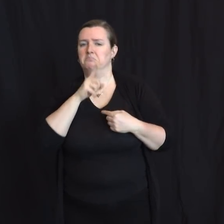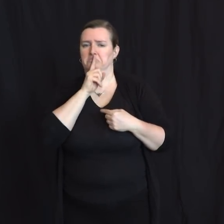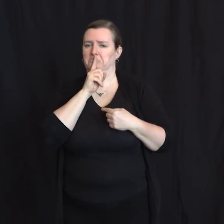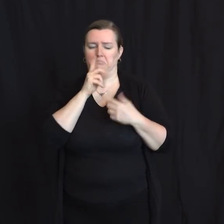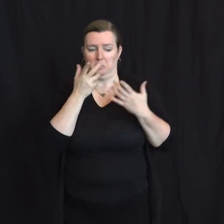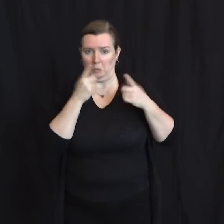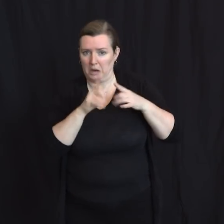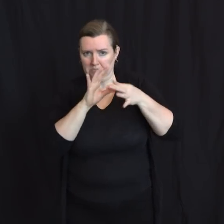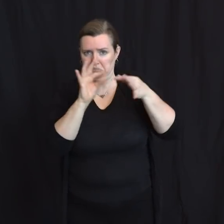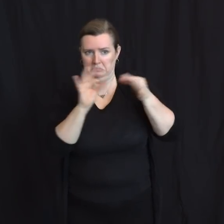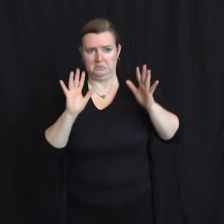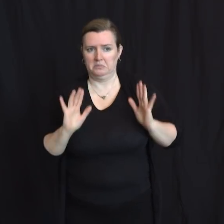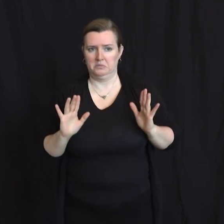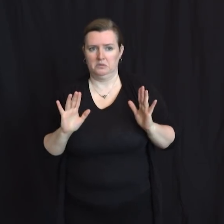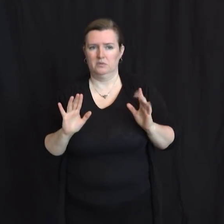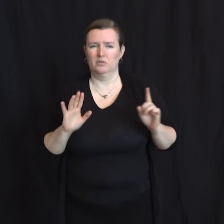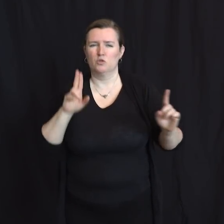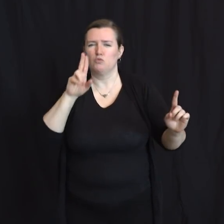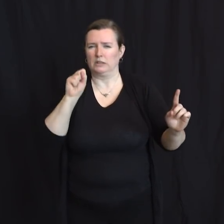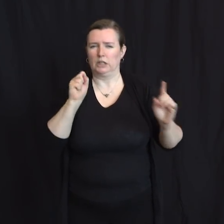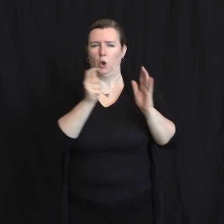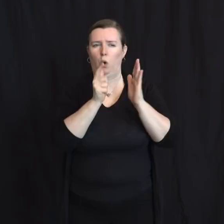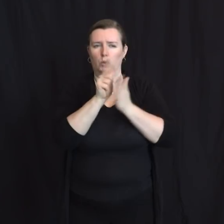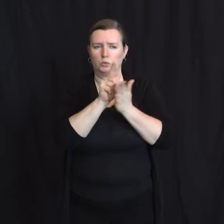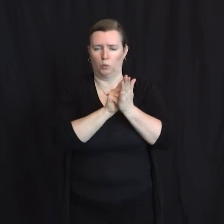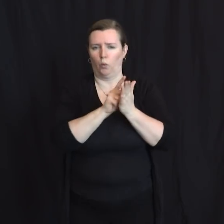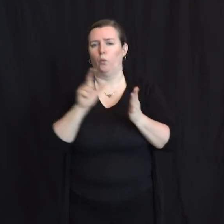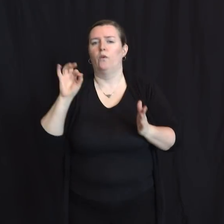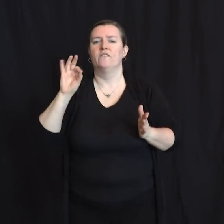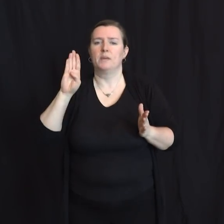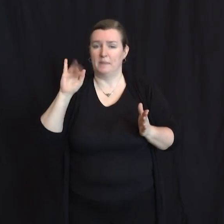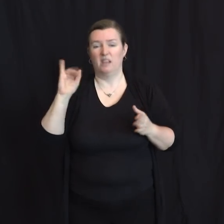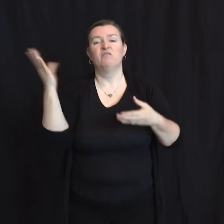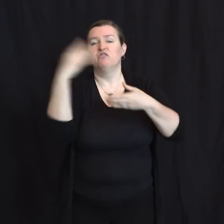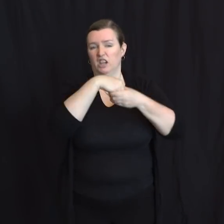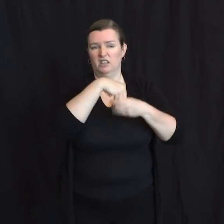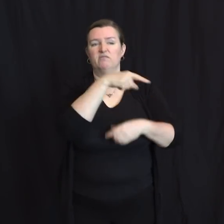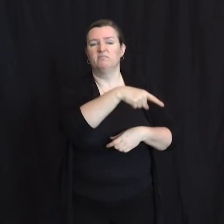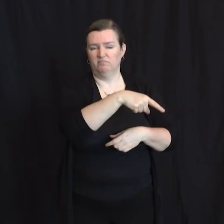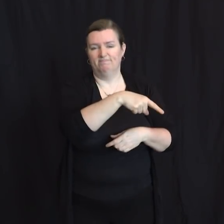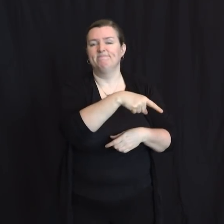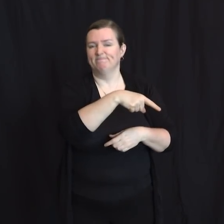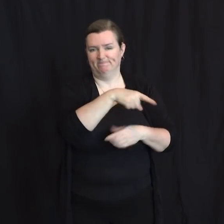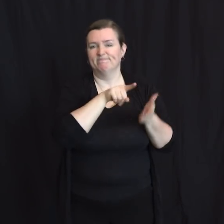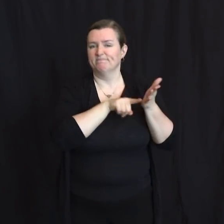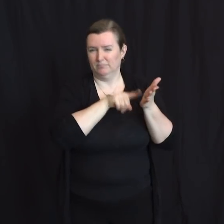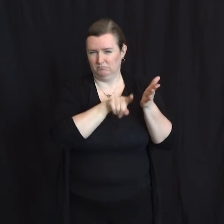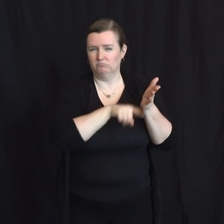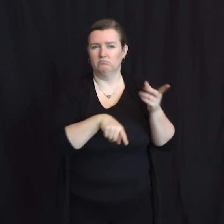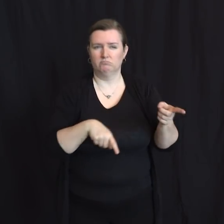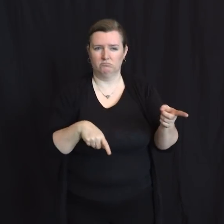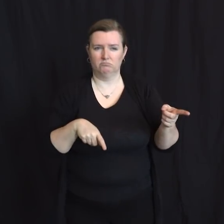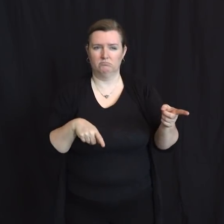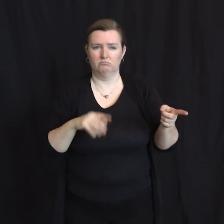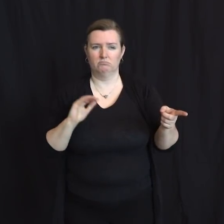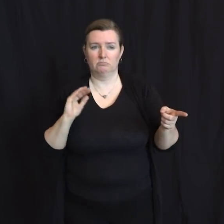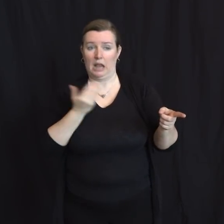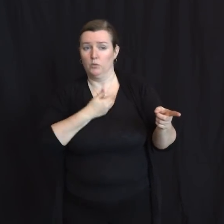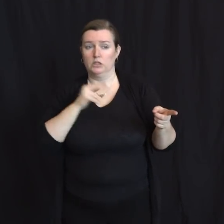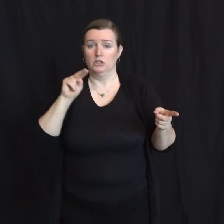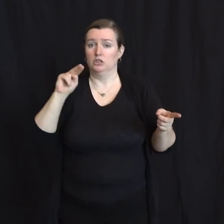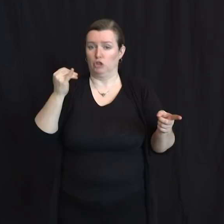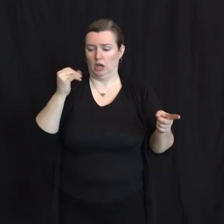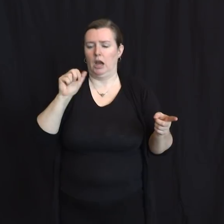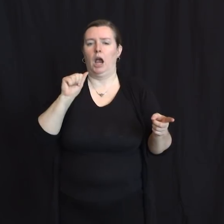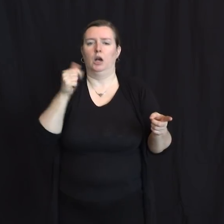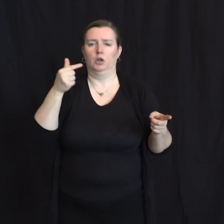U.S. Attorney, FBI, I believe, are both involved, and I'm sure our Attorney General is or will be